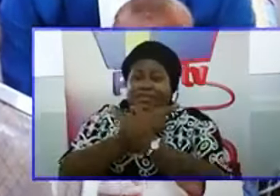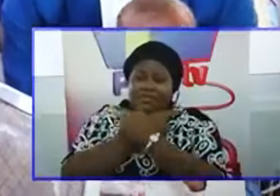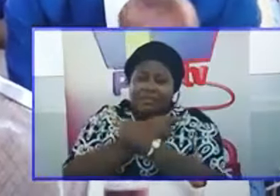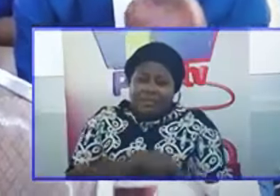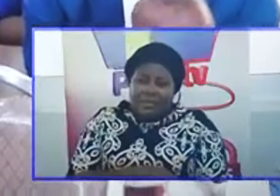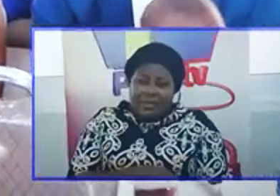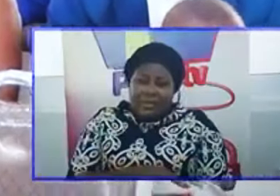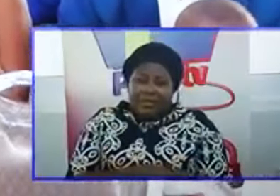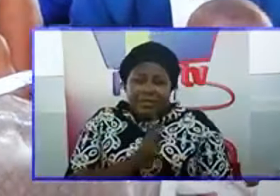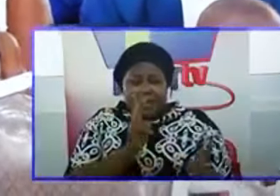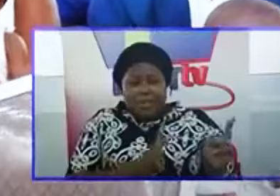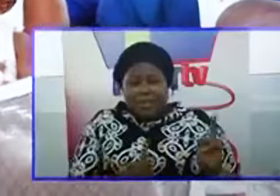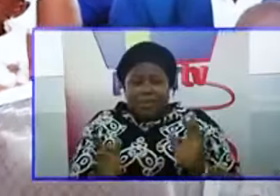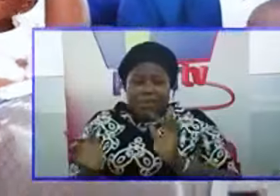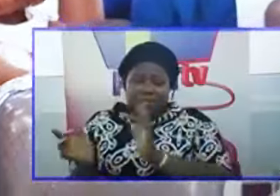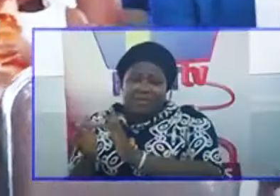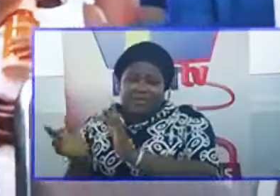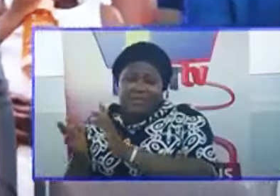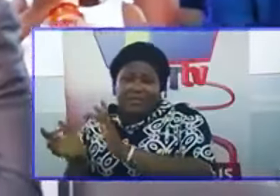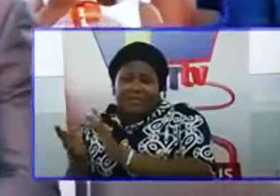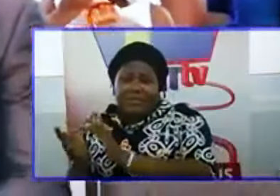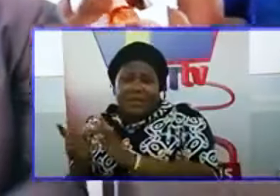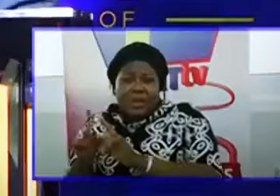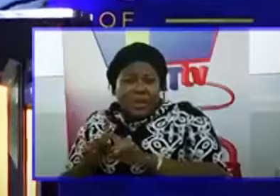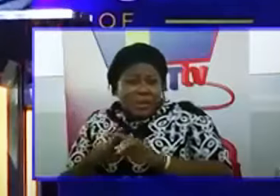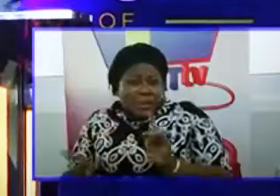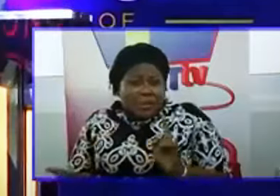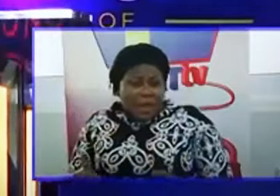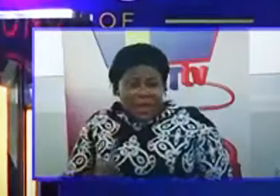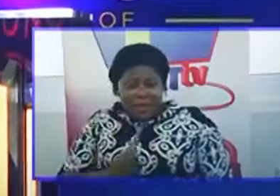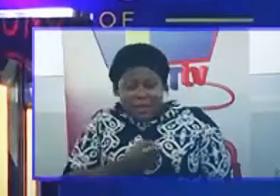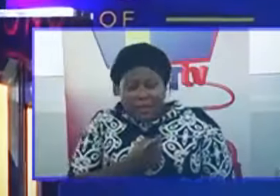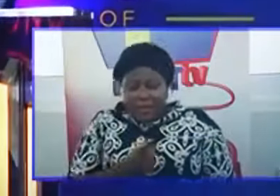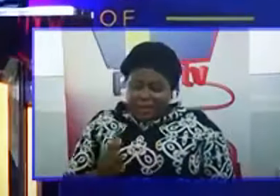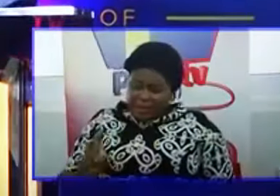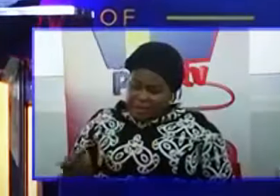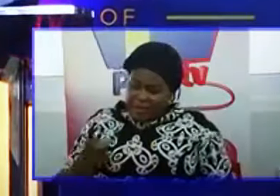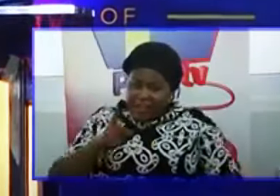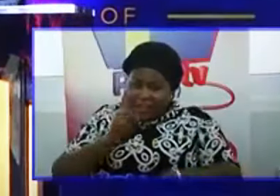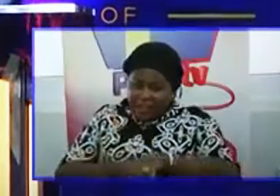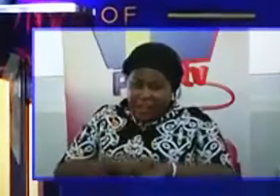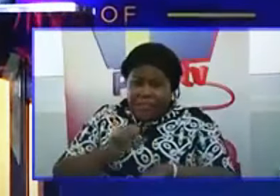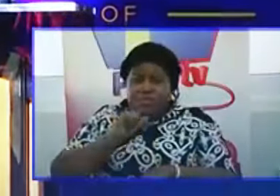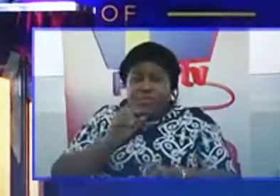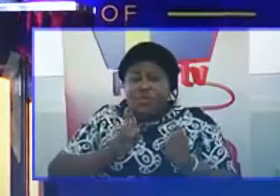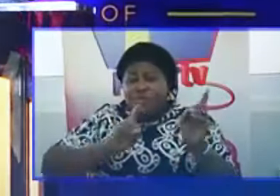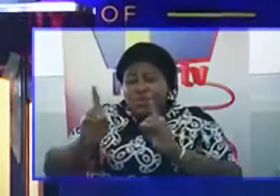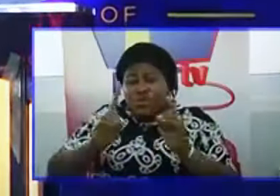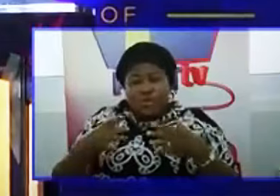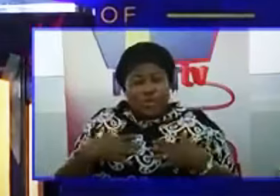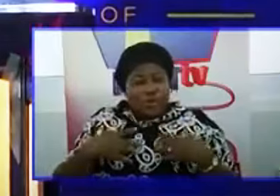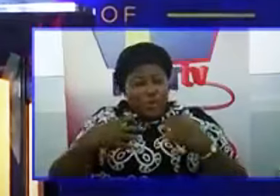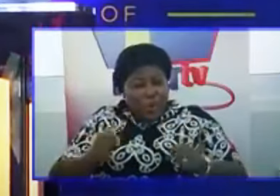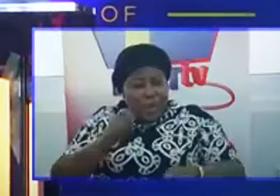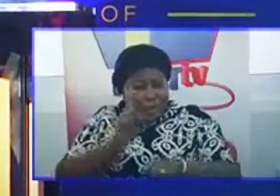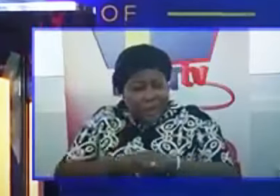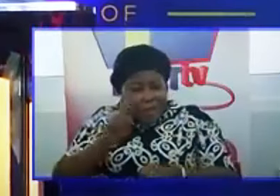of consultation. But if you didn't do it well in the first and second generation, when it's time for you to relax, you can't